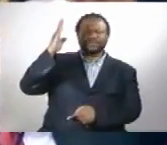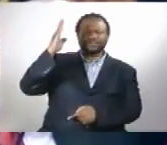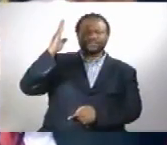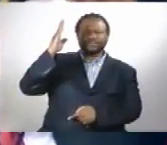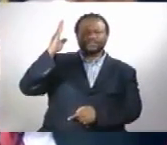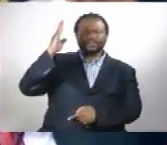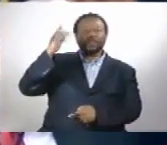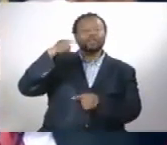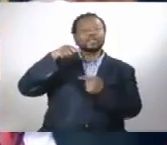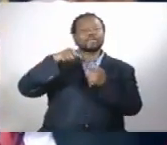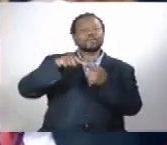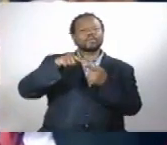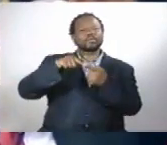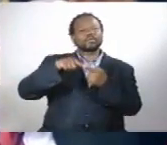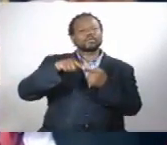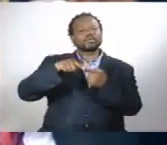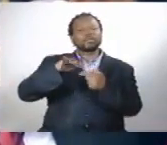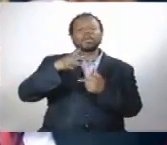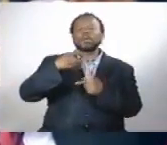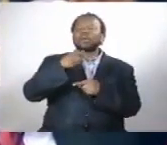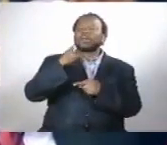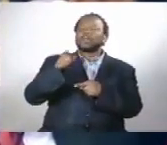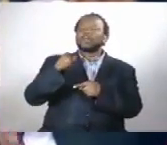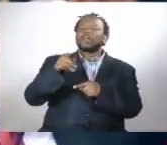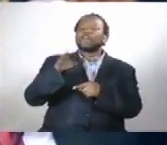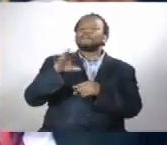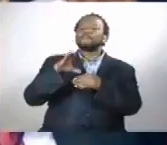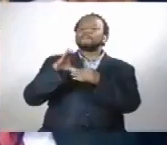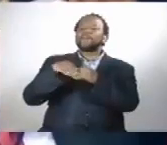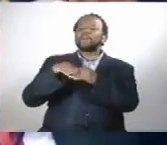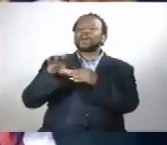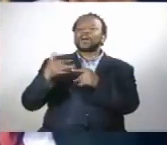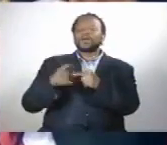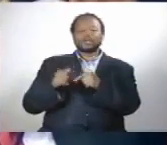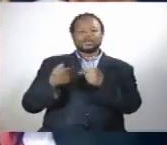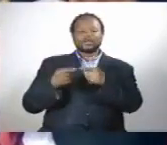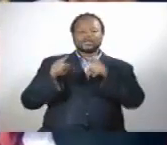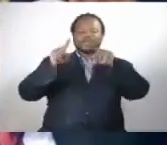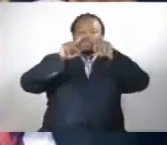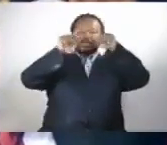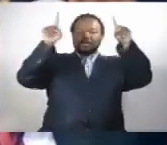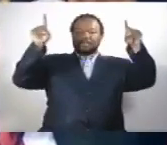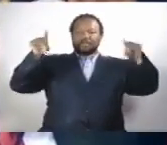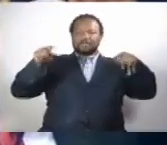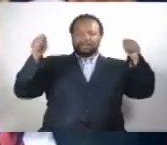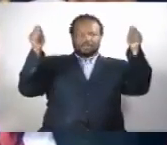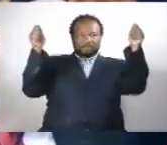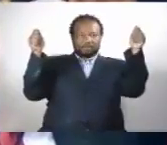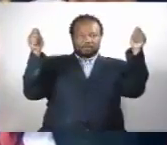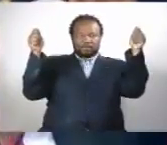want, Honorable Mulder, that picture he has been holding to show the